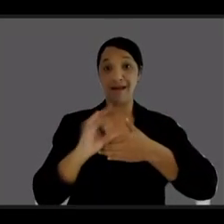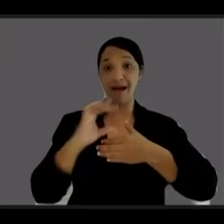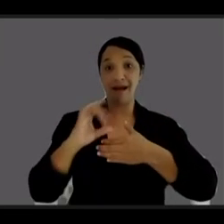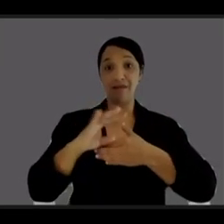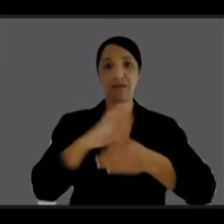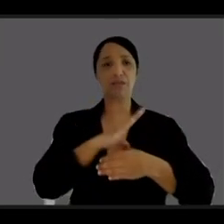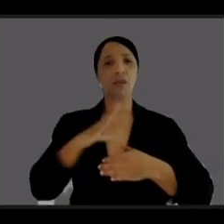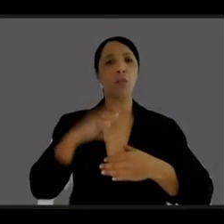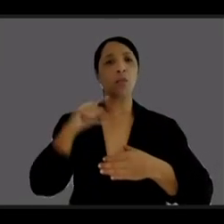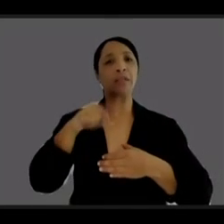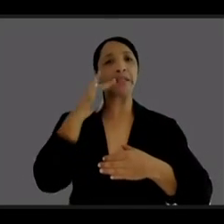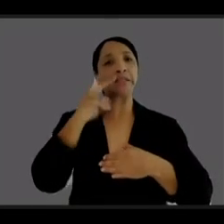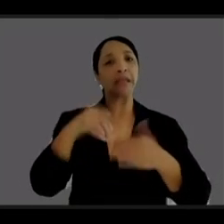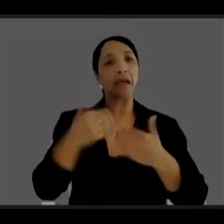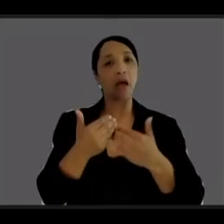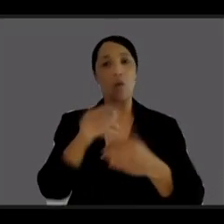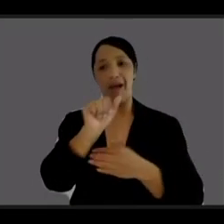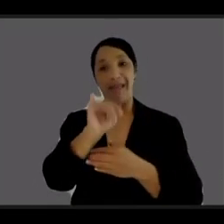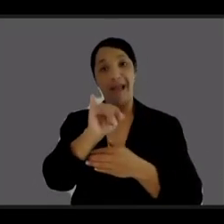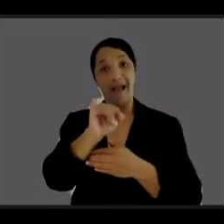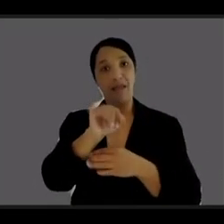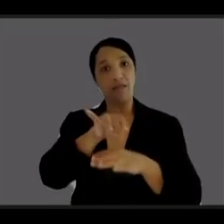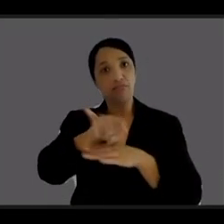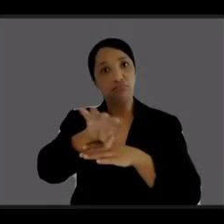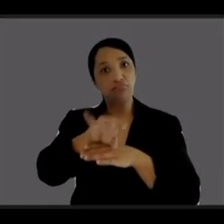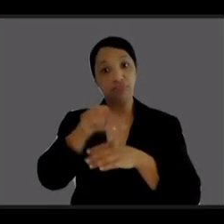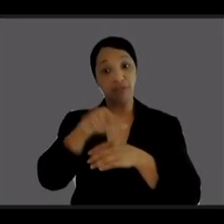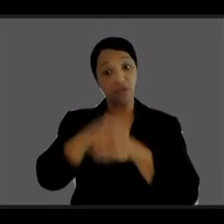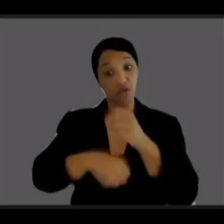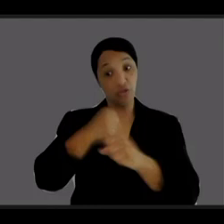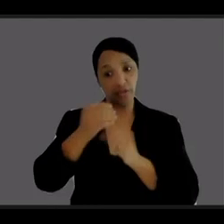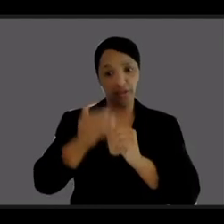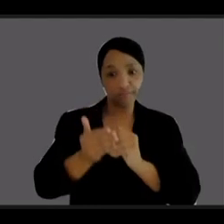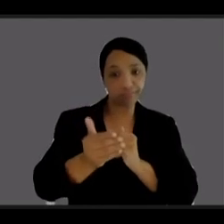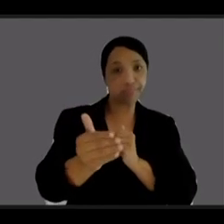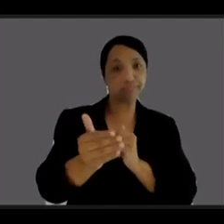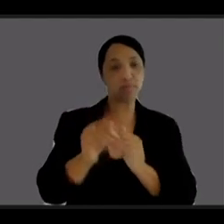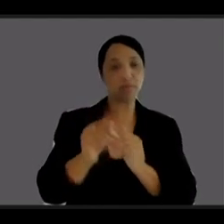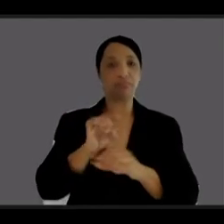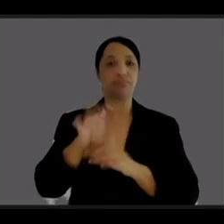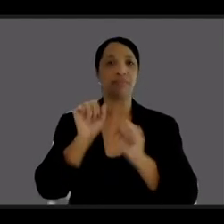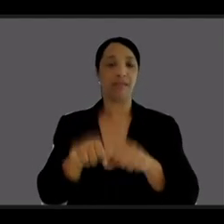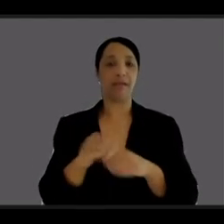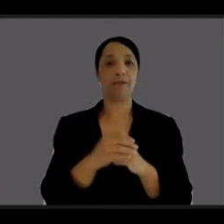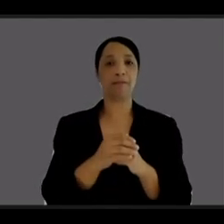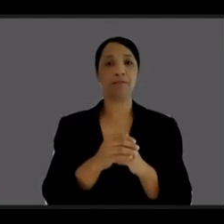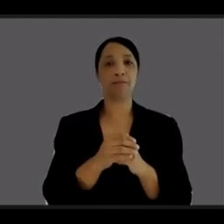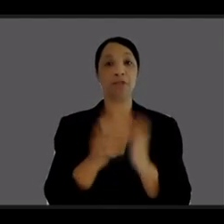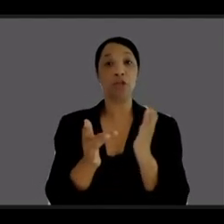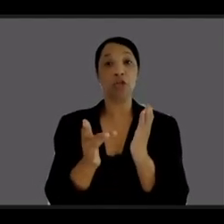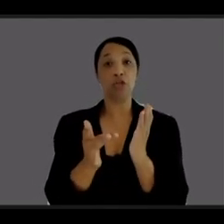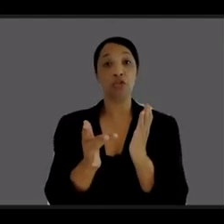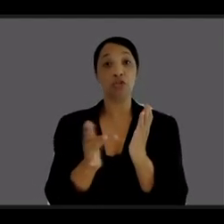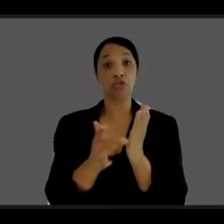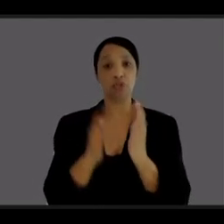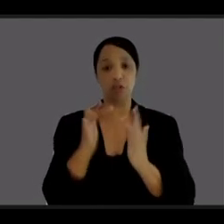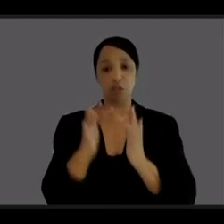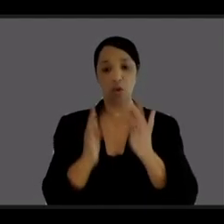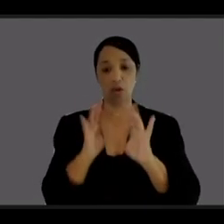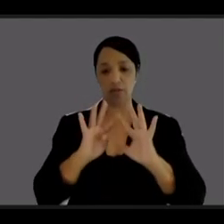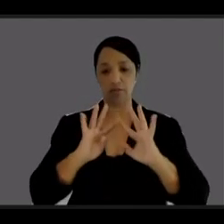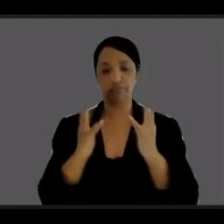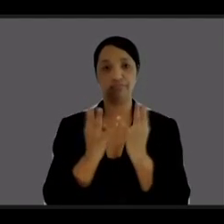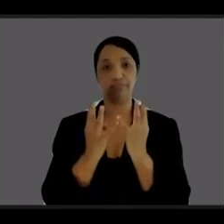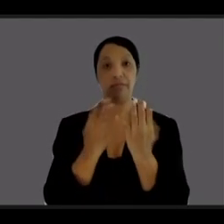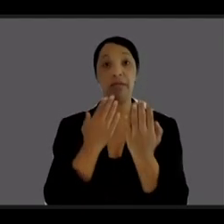preliminary recommendations by the end of this year. And the Global Digital Compact, proposed for adoption at the Summit of the Future in